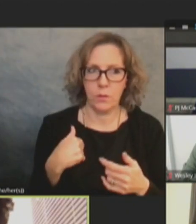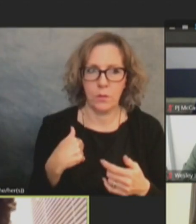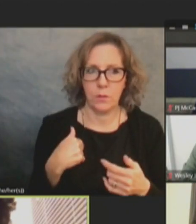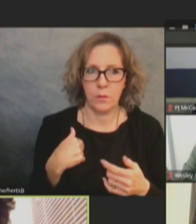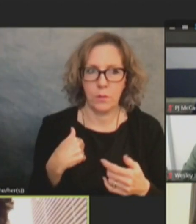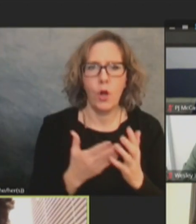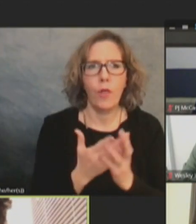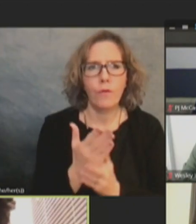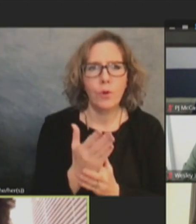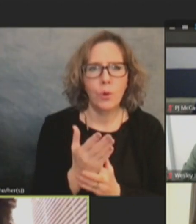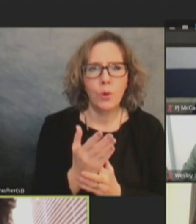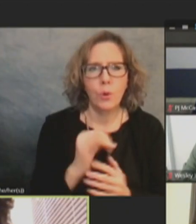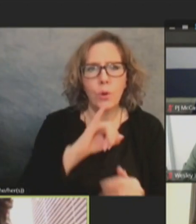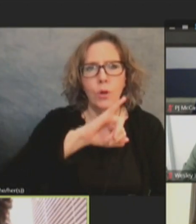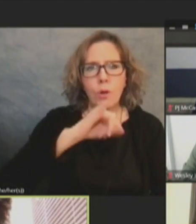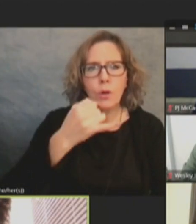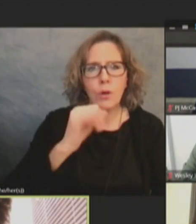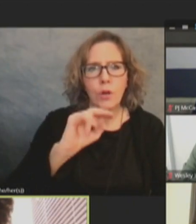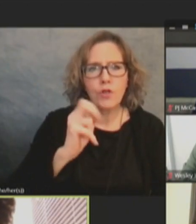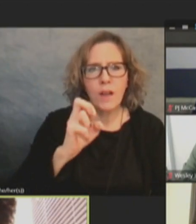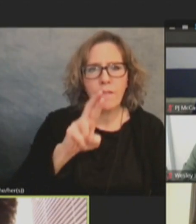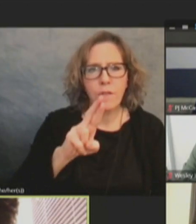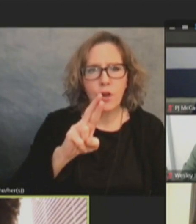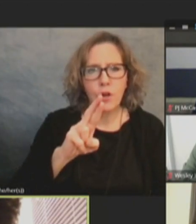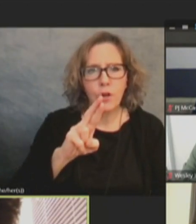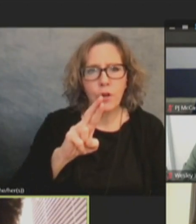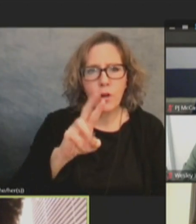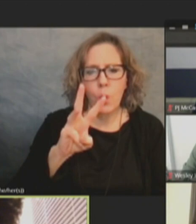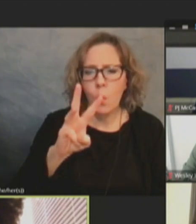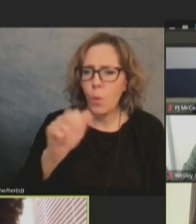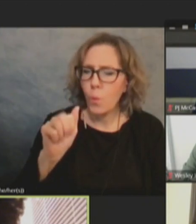Jennifer, who works at LCA, is that